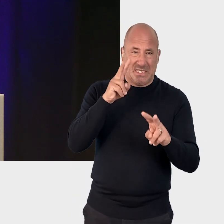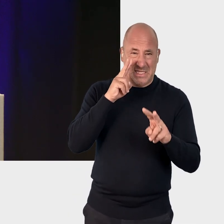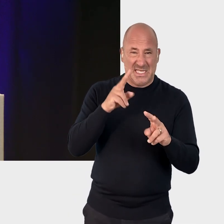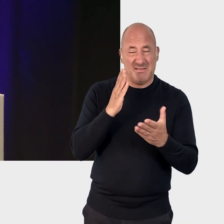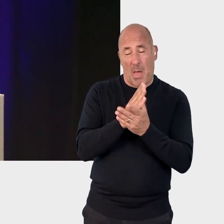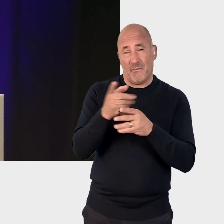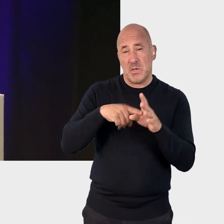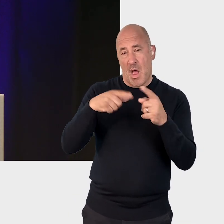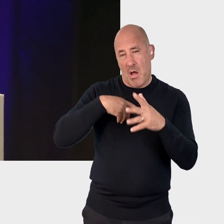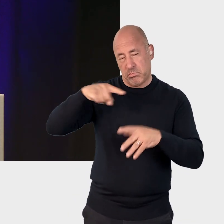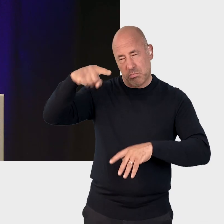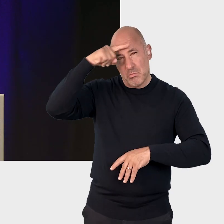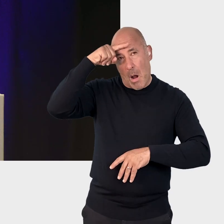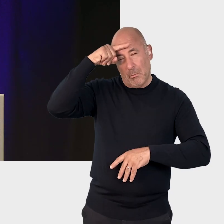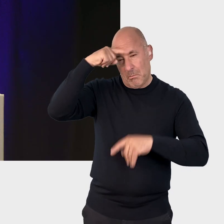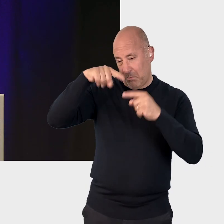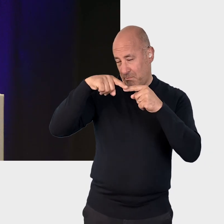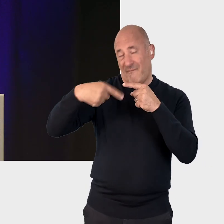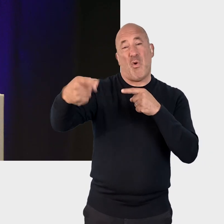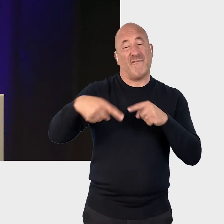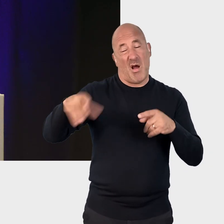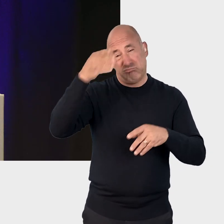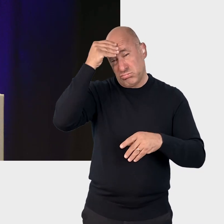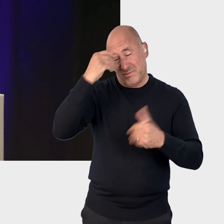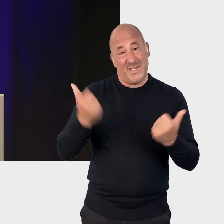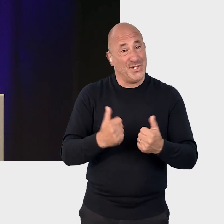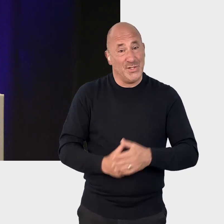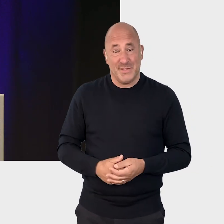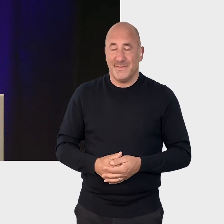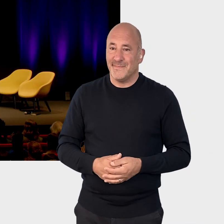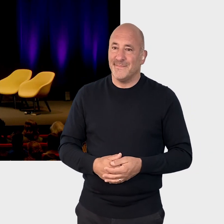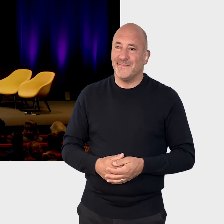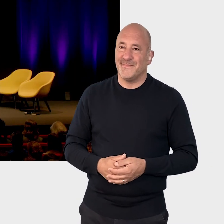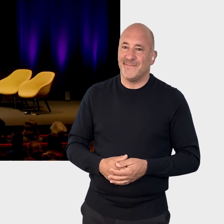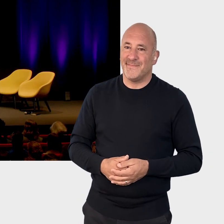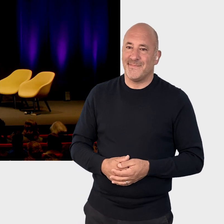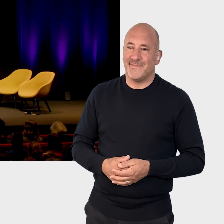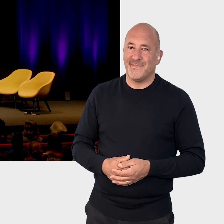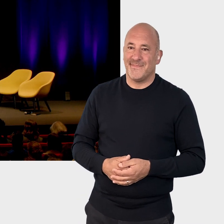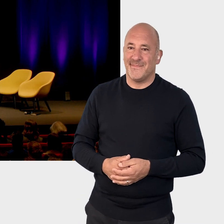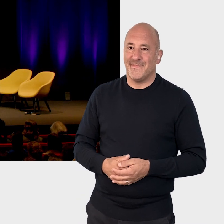Barrow to witness these creative moments that are likely to stay with these young people for the rest of their lives.